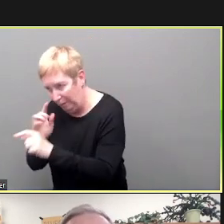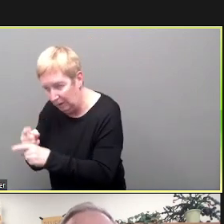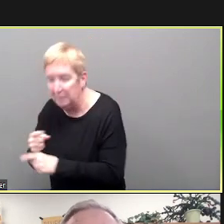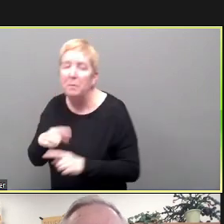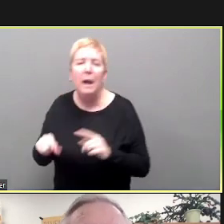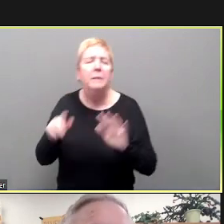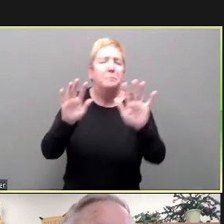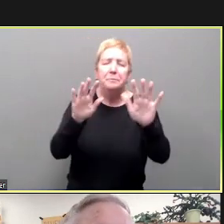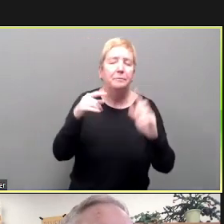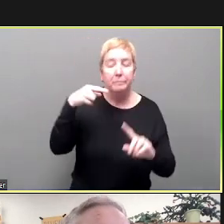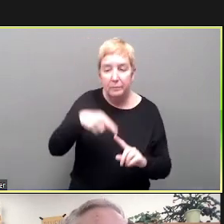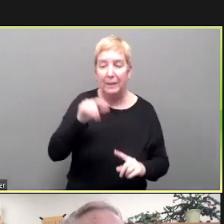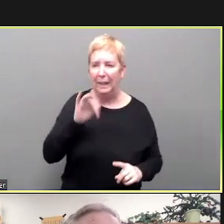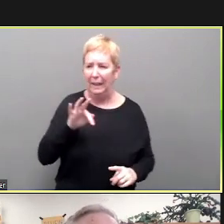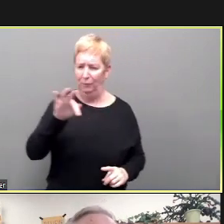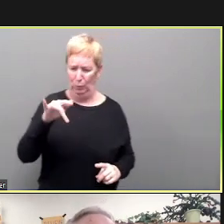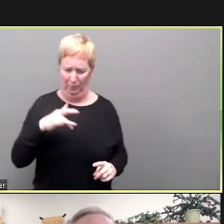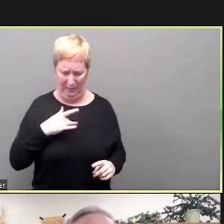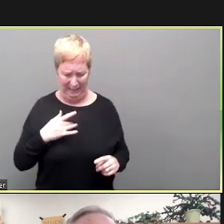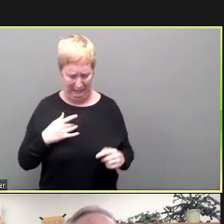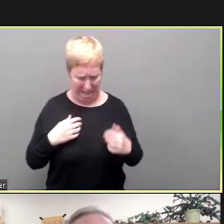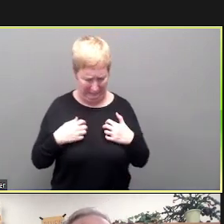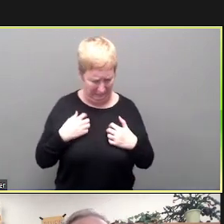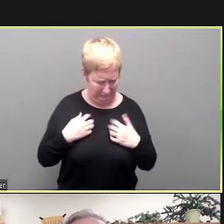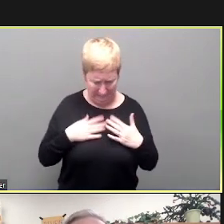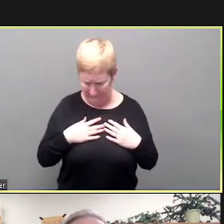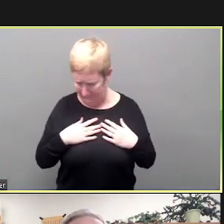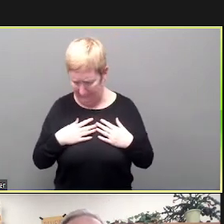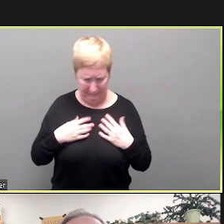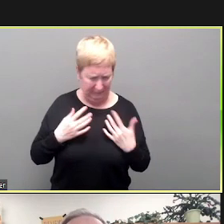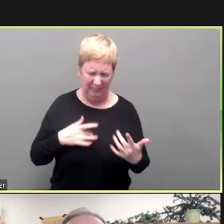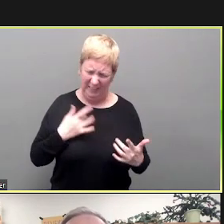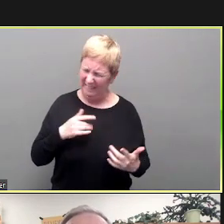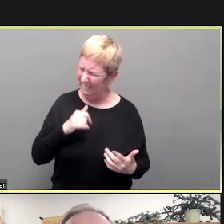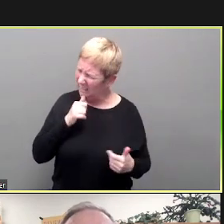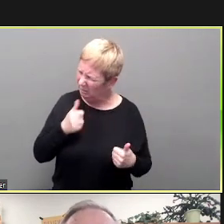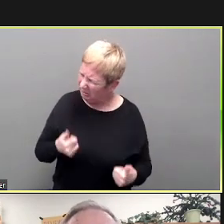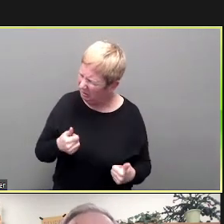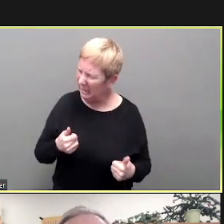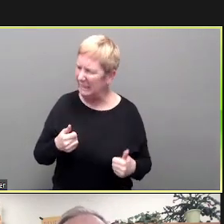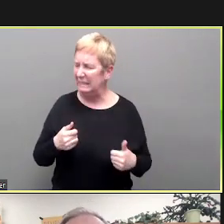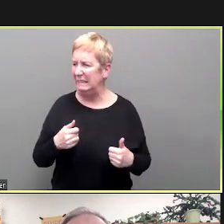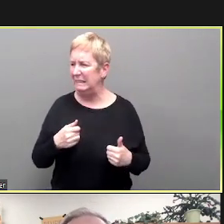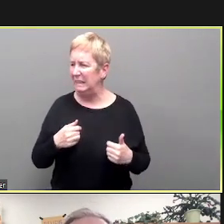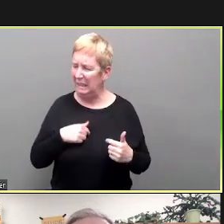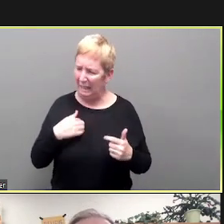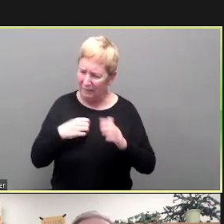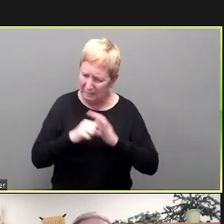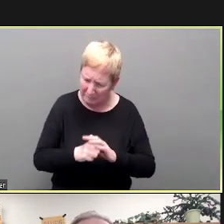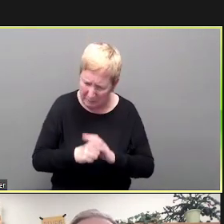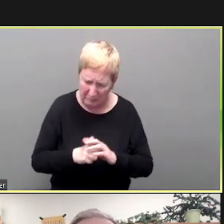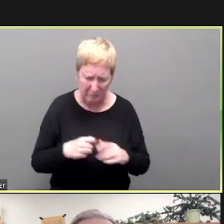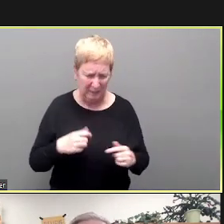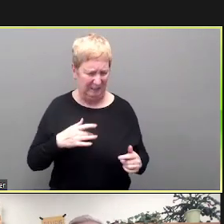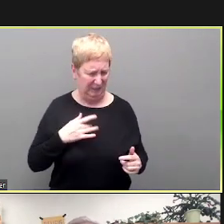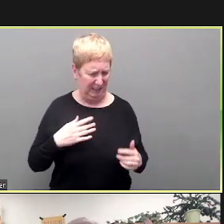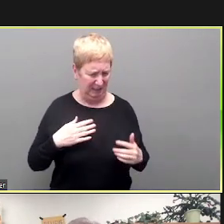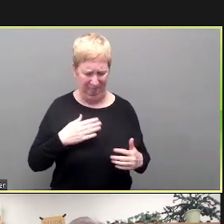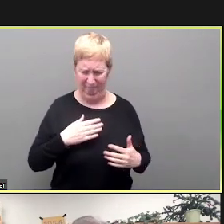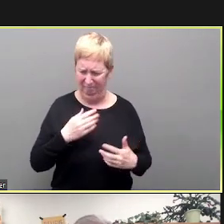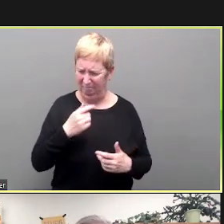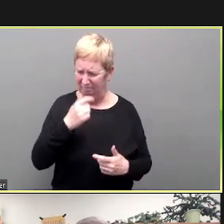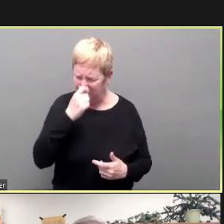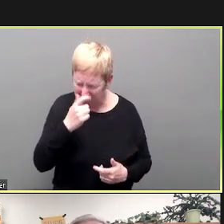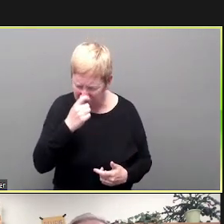you have symptoms that are compatible with COVID, and I think we all know what those are, with respiratory or GI tract